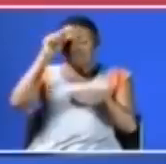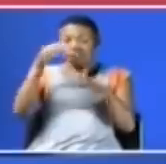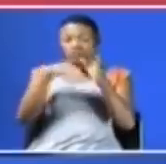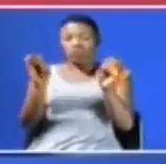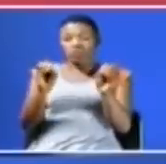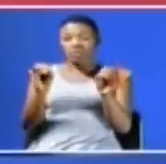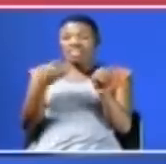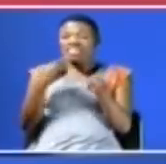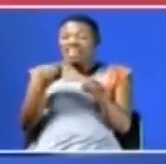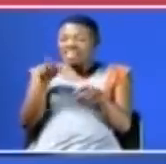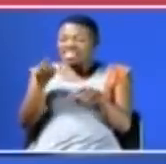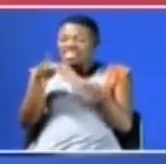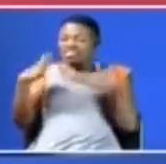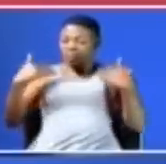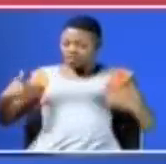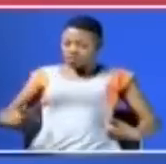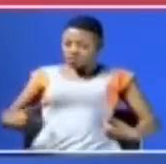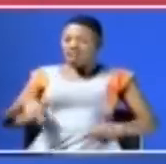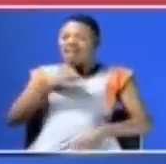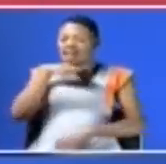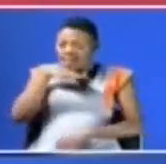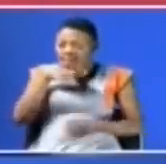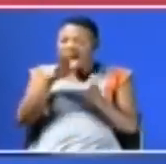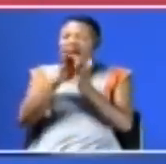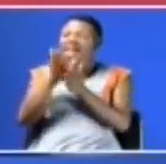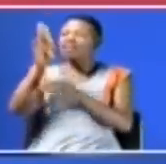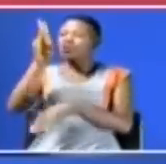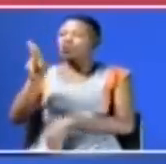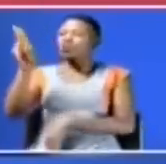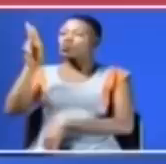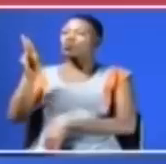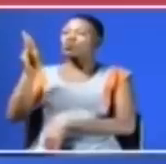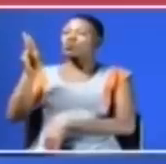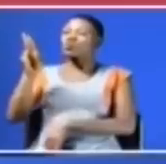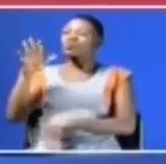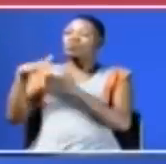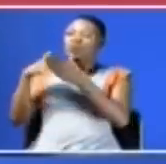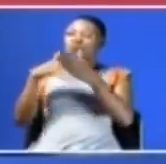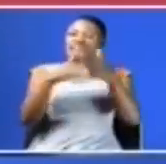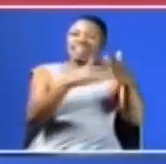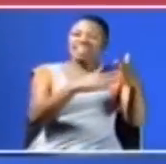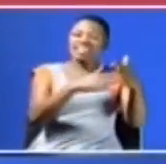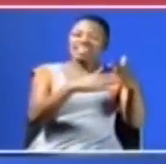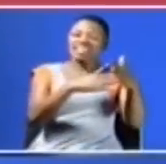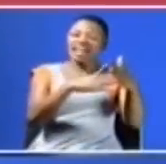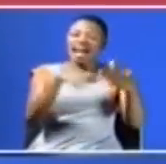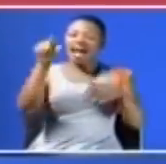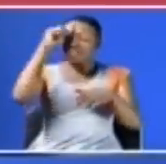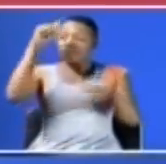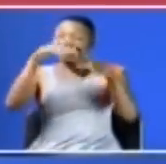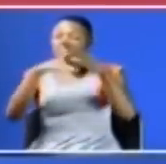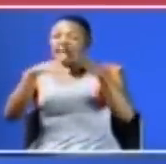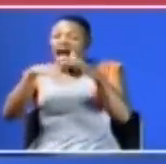that this is personal. Raila and Uhuru will lead a non-state process